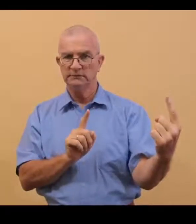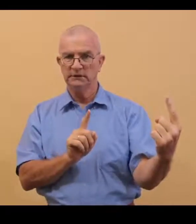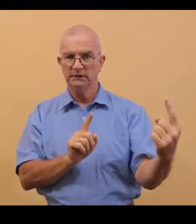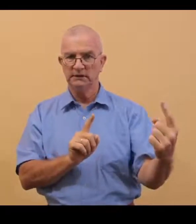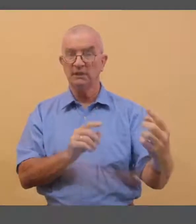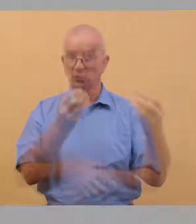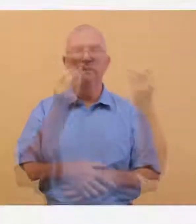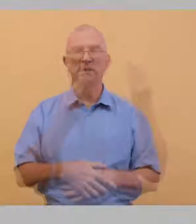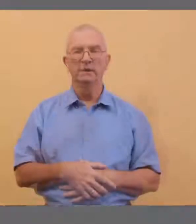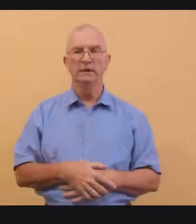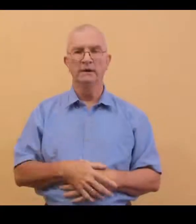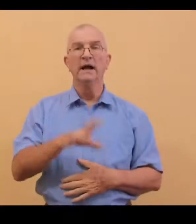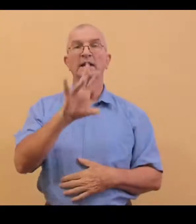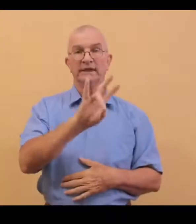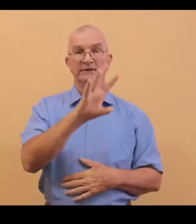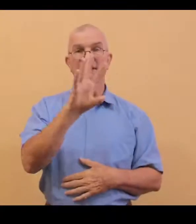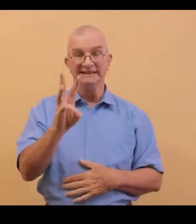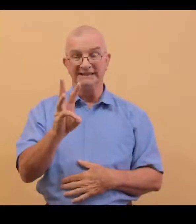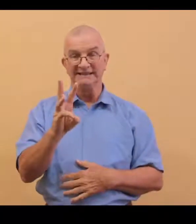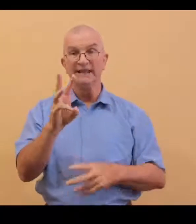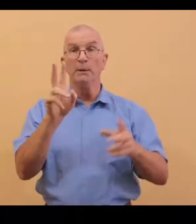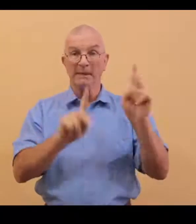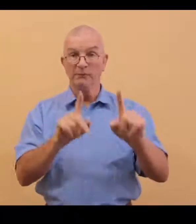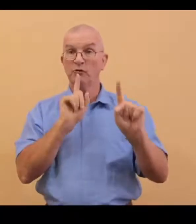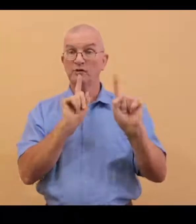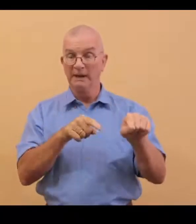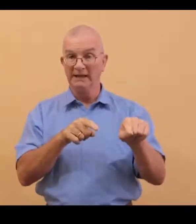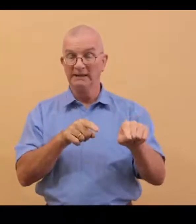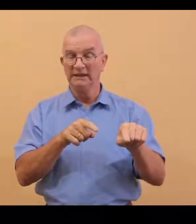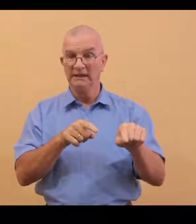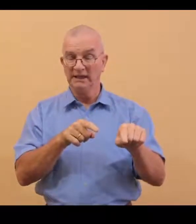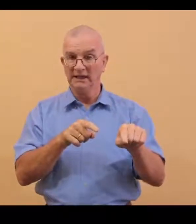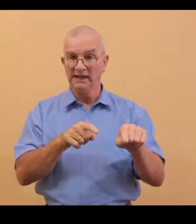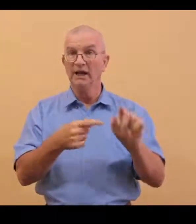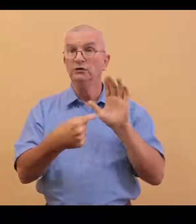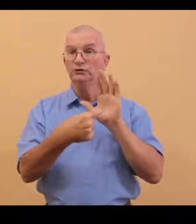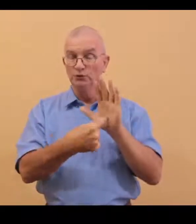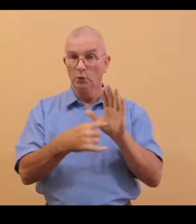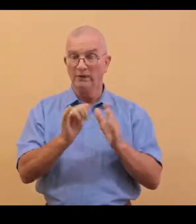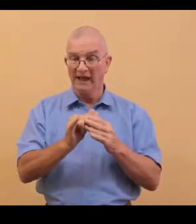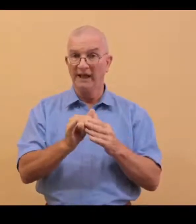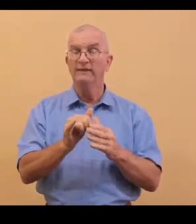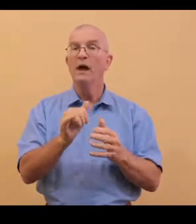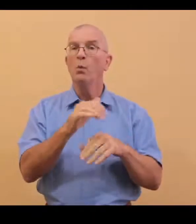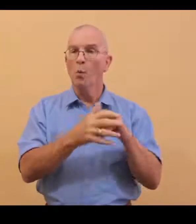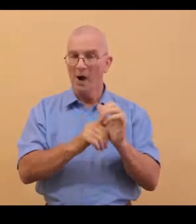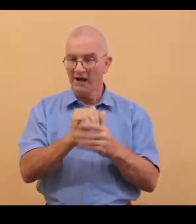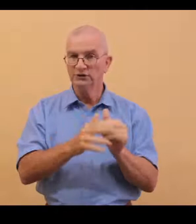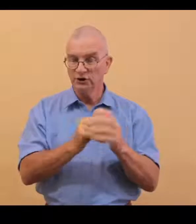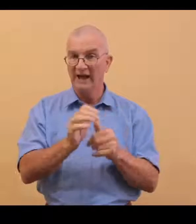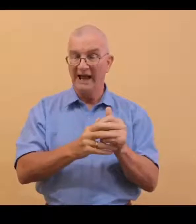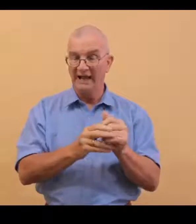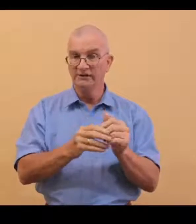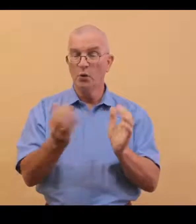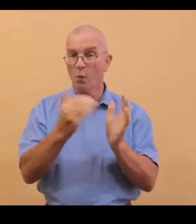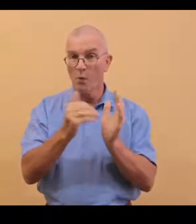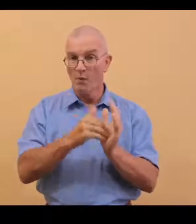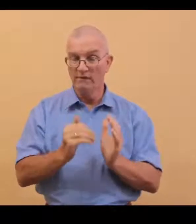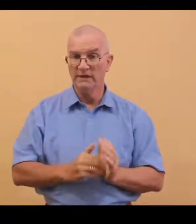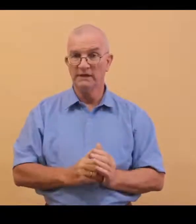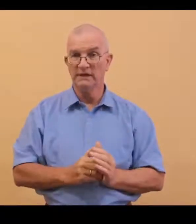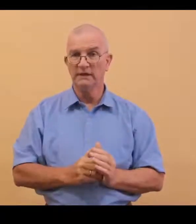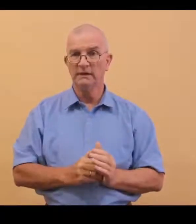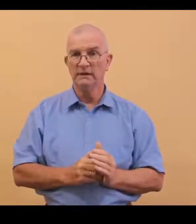per guidelines. 76% of the respondents indicated that they wash or sanitize their hands